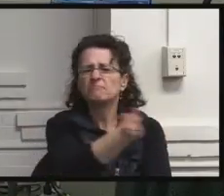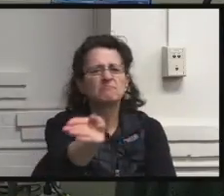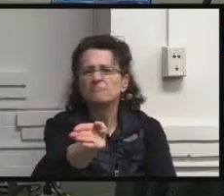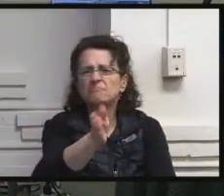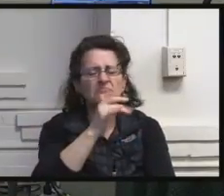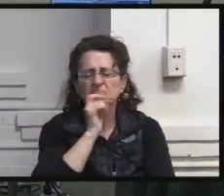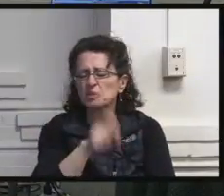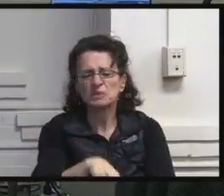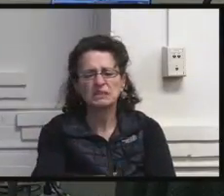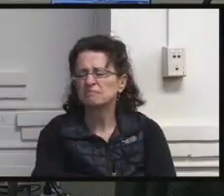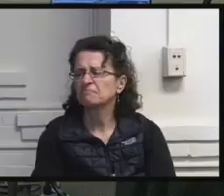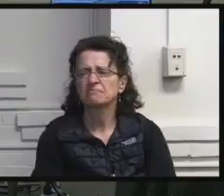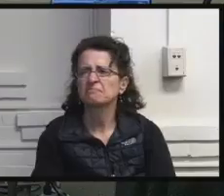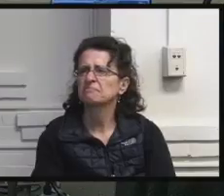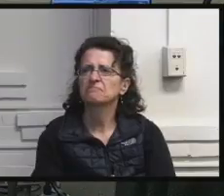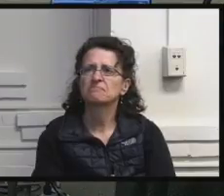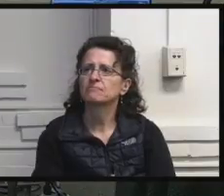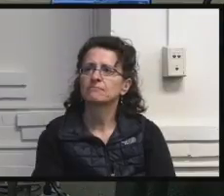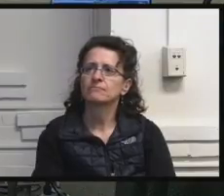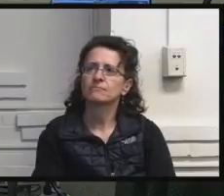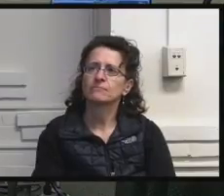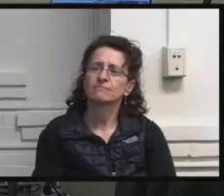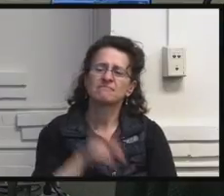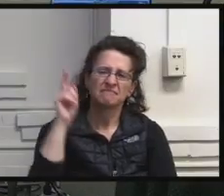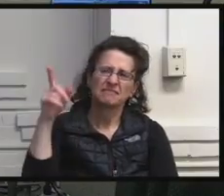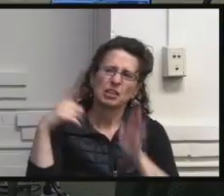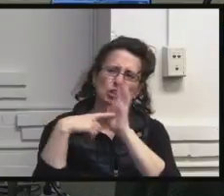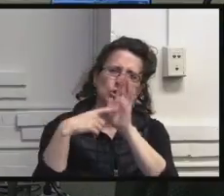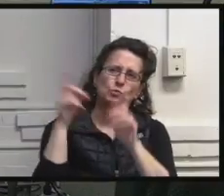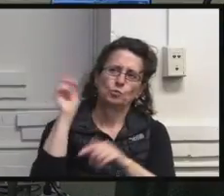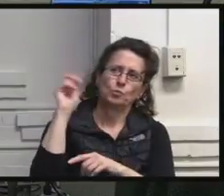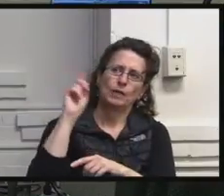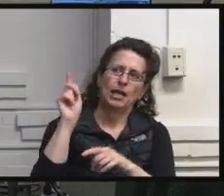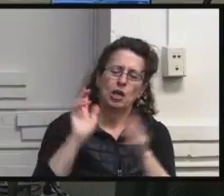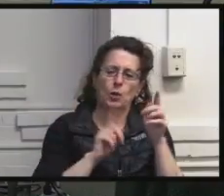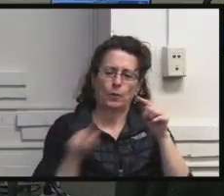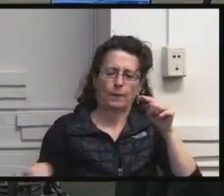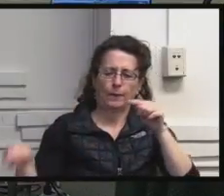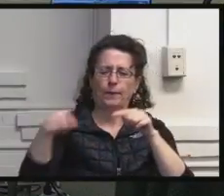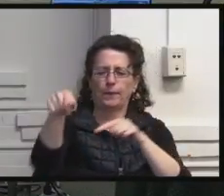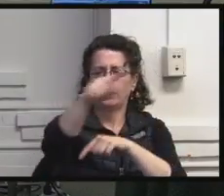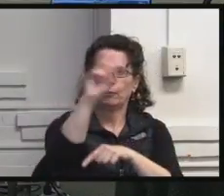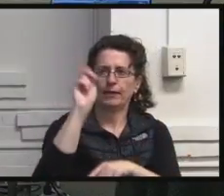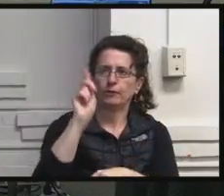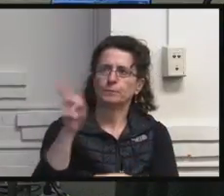around. And here's a slide of the possible detour.